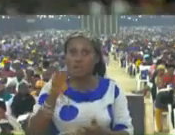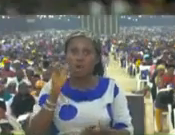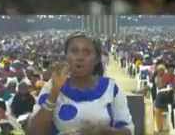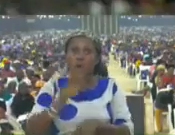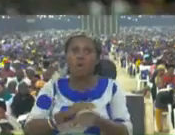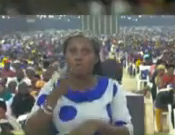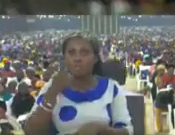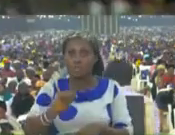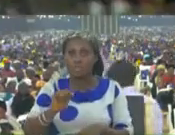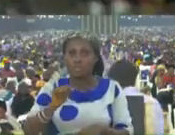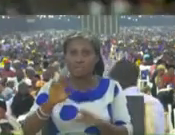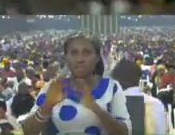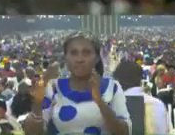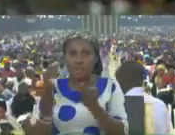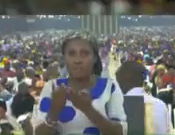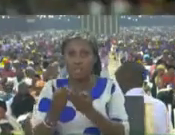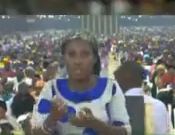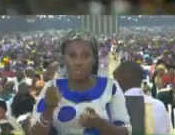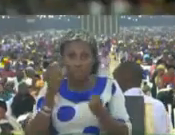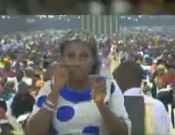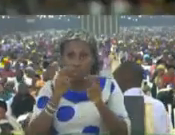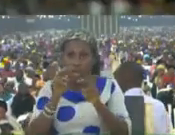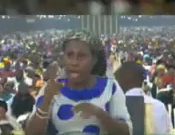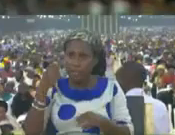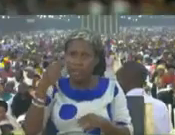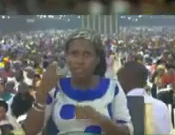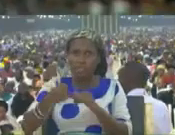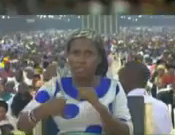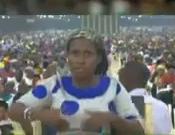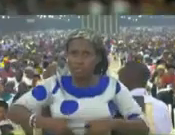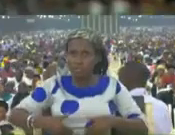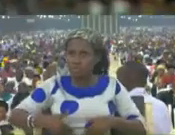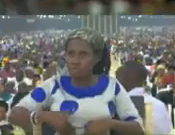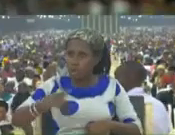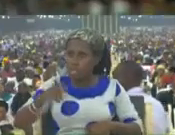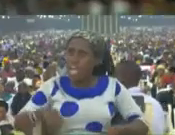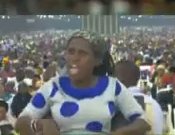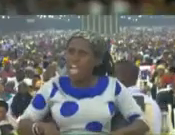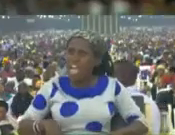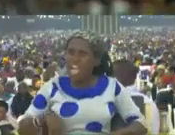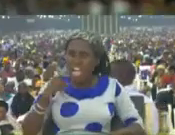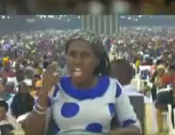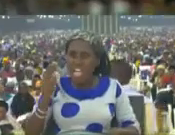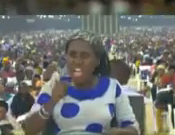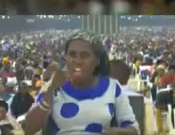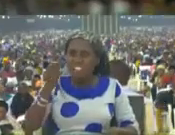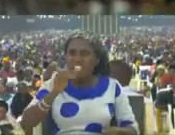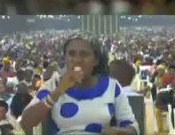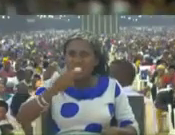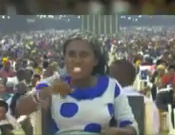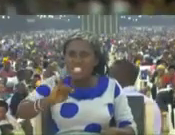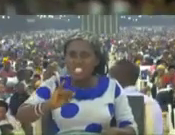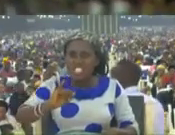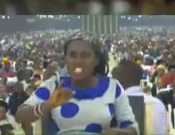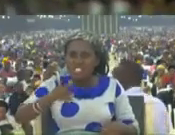saw this young fellow. There is still one more in the family.